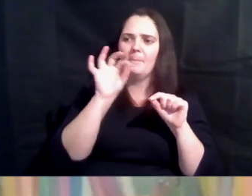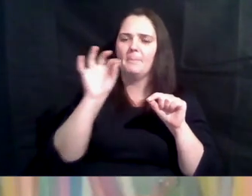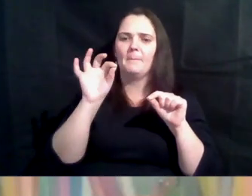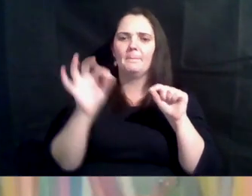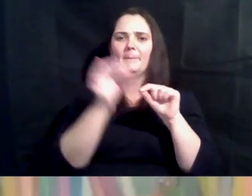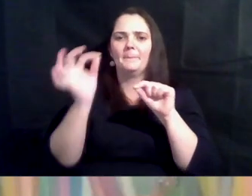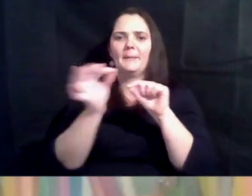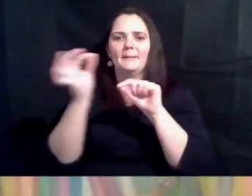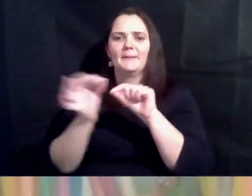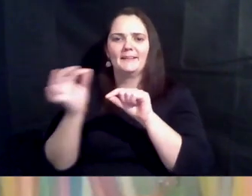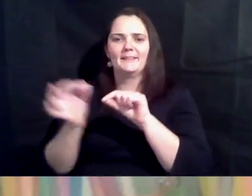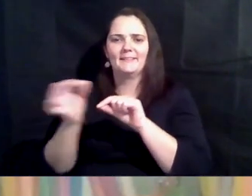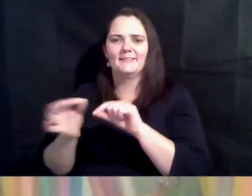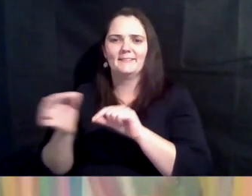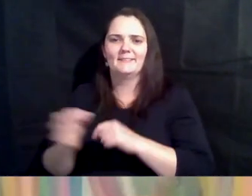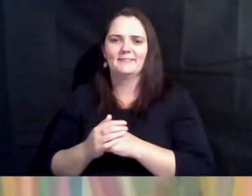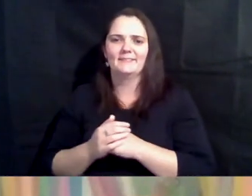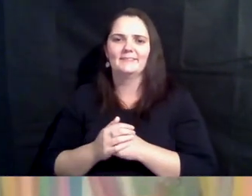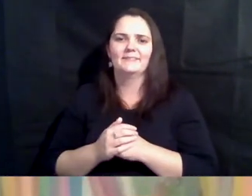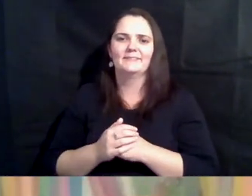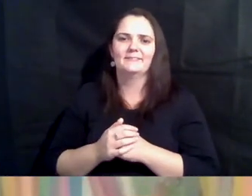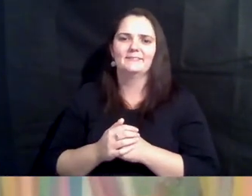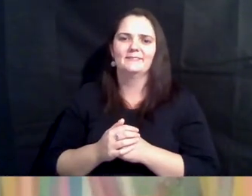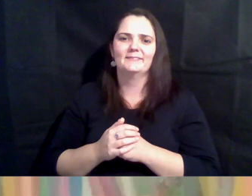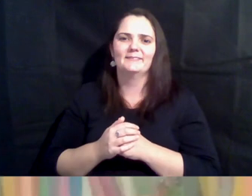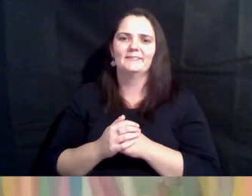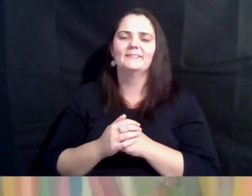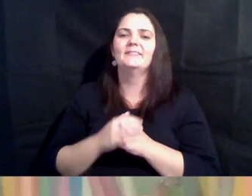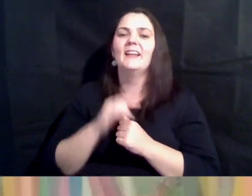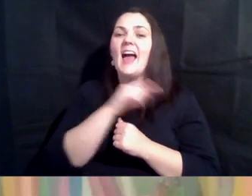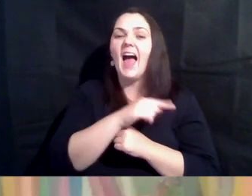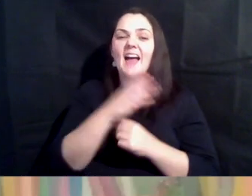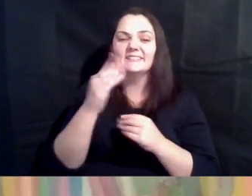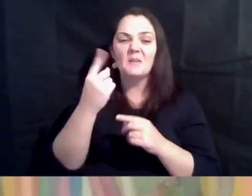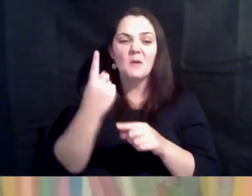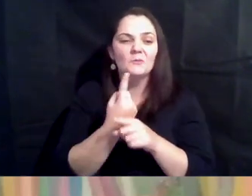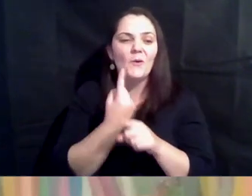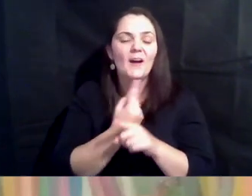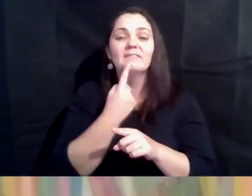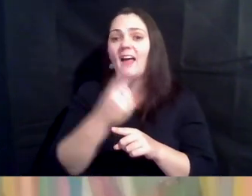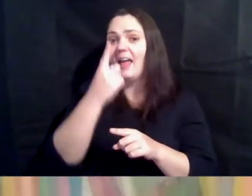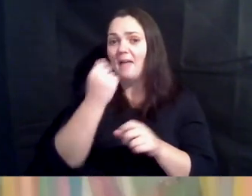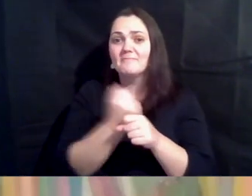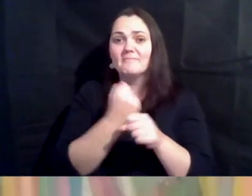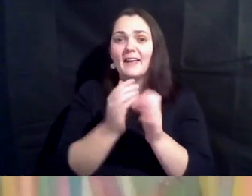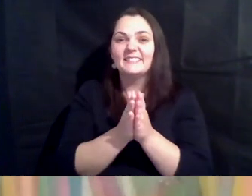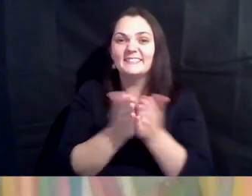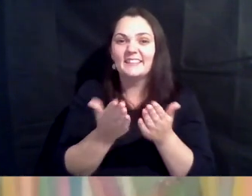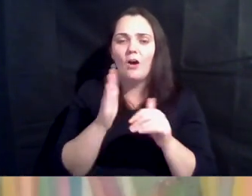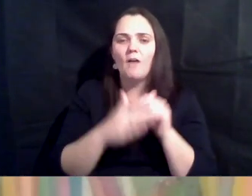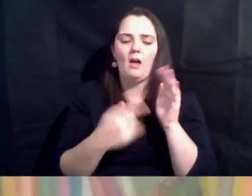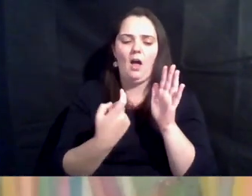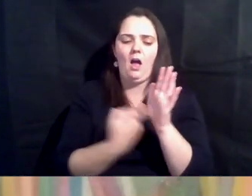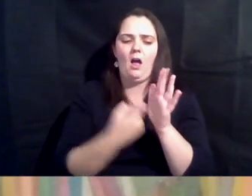Okay. Oh my God, someone said they could write a whole zine about the amount of houseplants I've actually killed. Maybe I should do a whole page